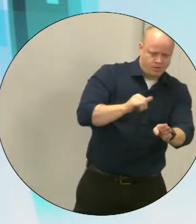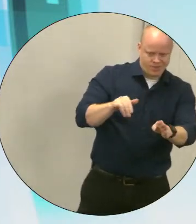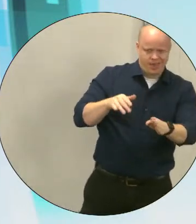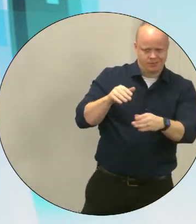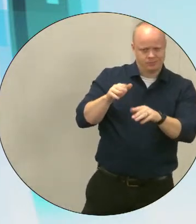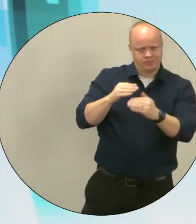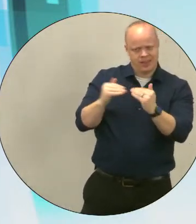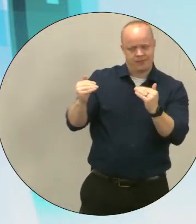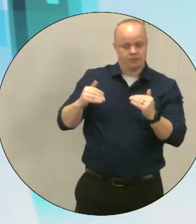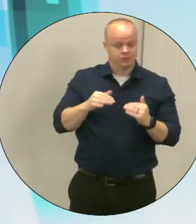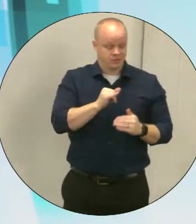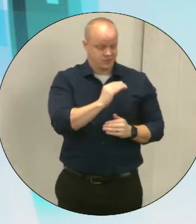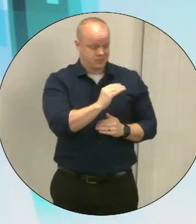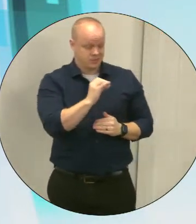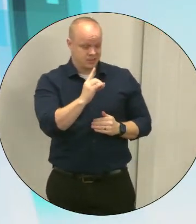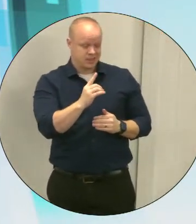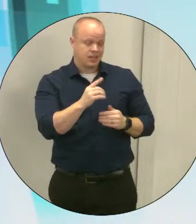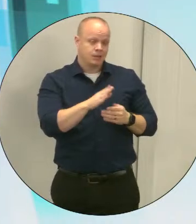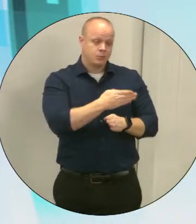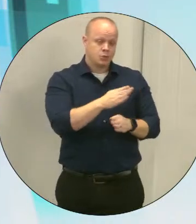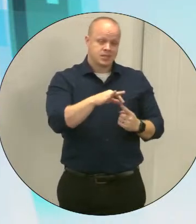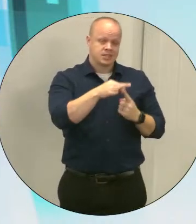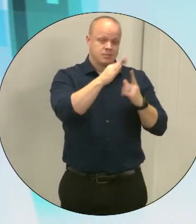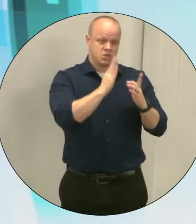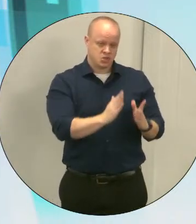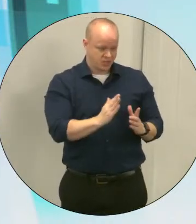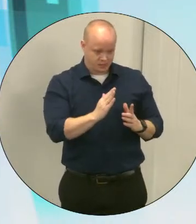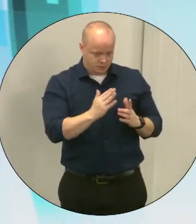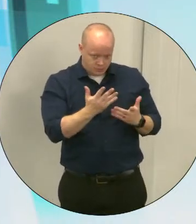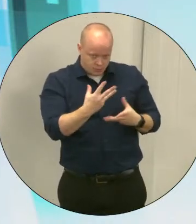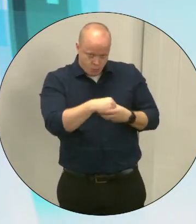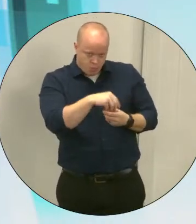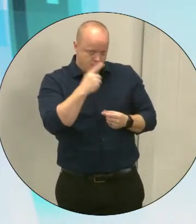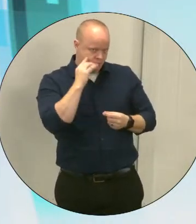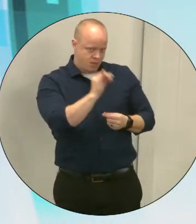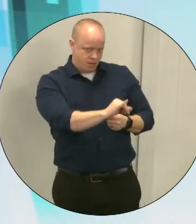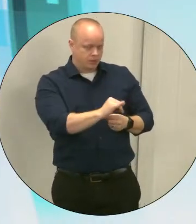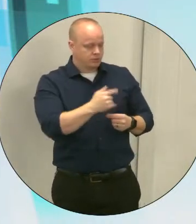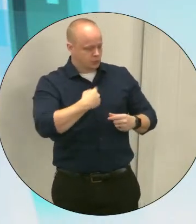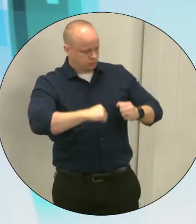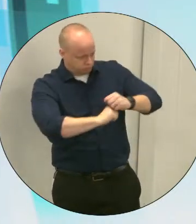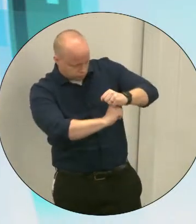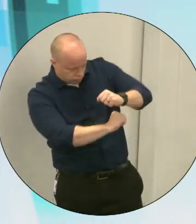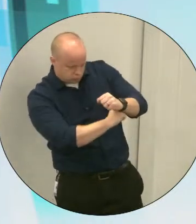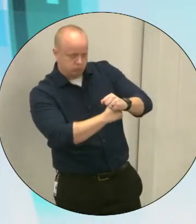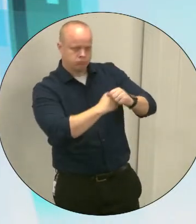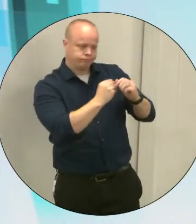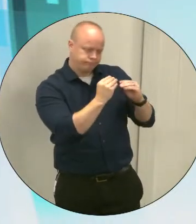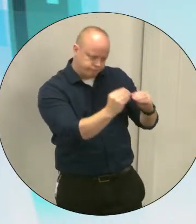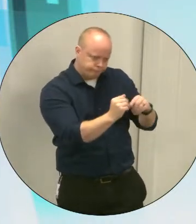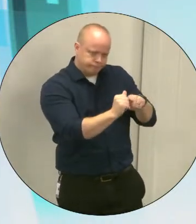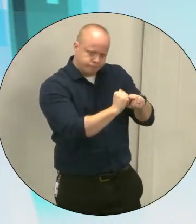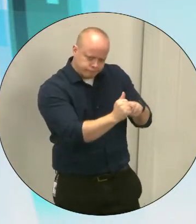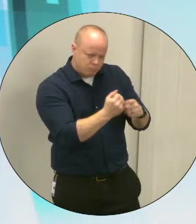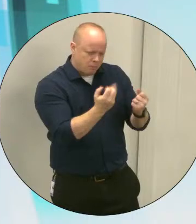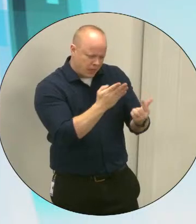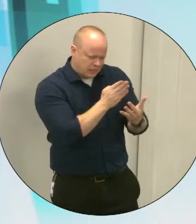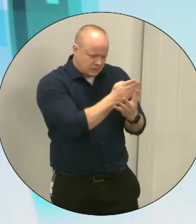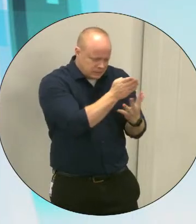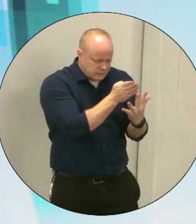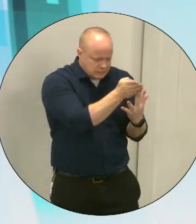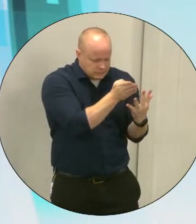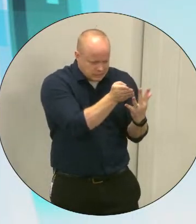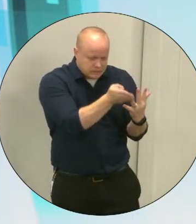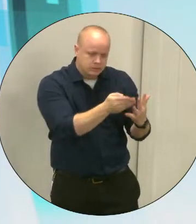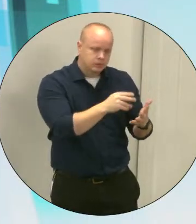is where CCSD music specialists come in. We lay that foundation by providing instruction and practice in the many facets of these disciplines, such